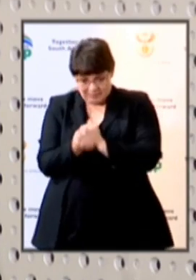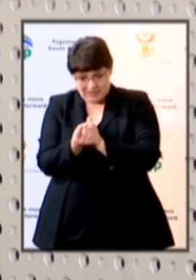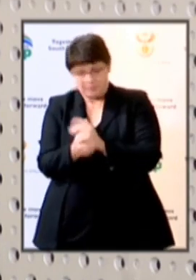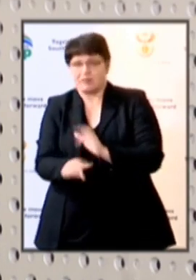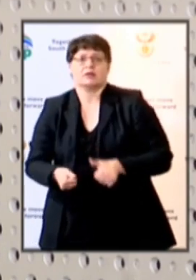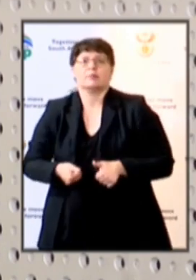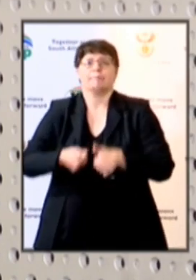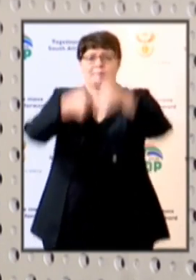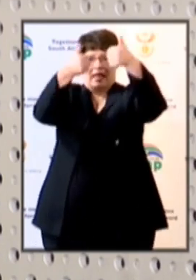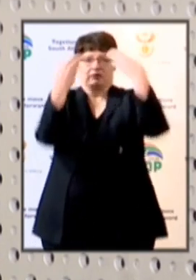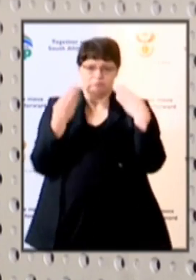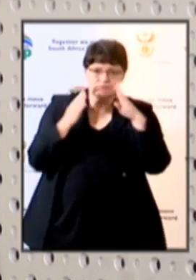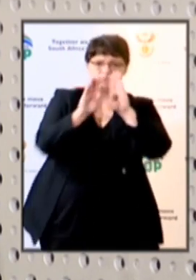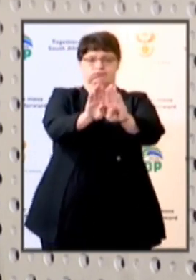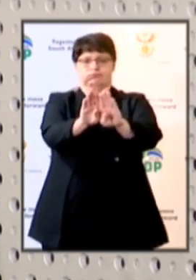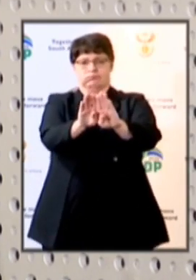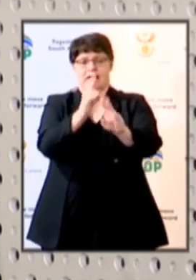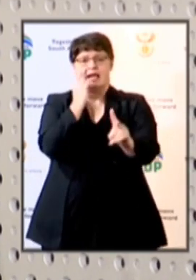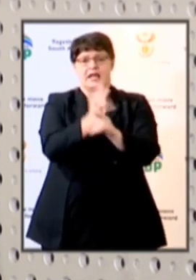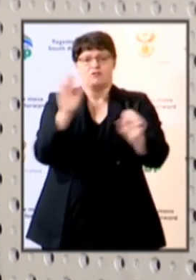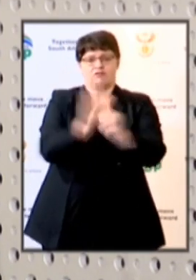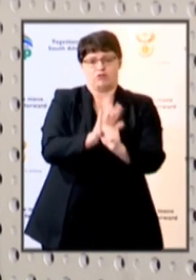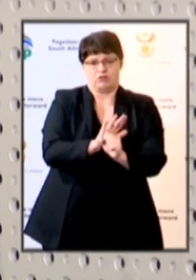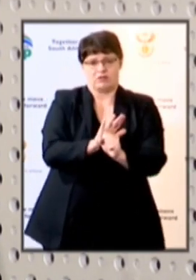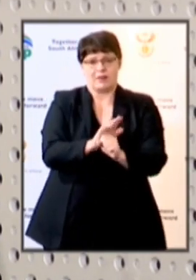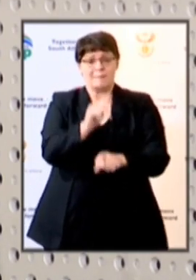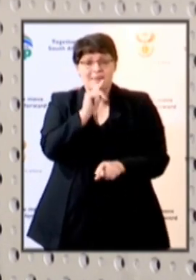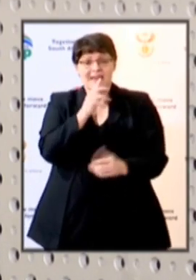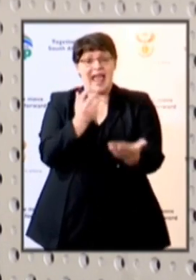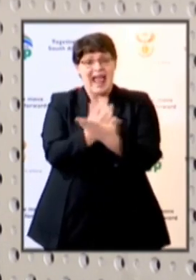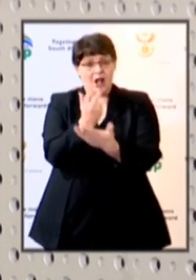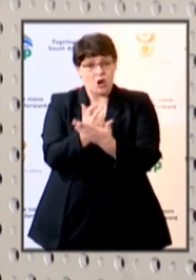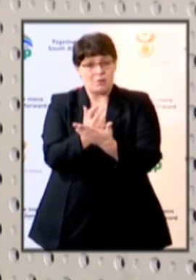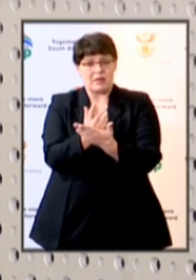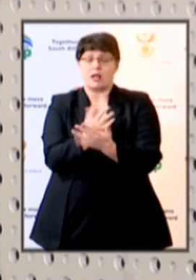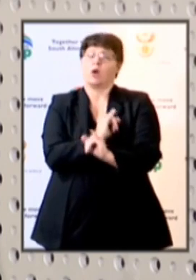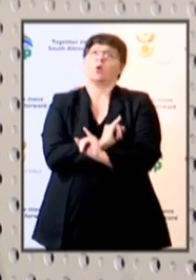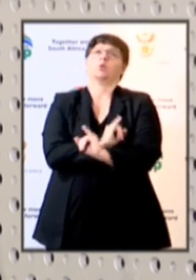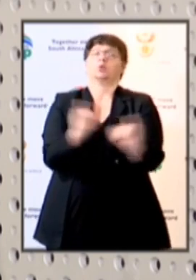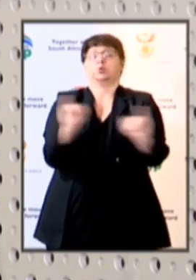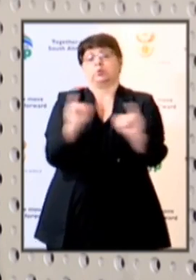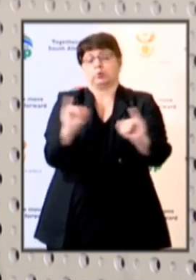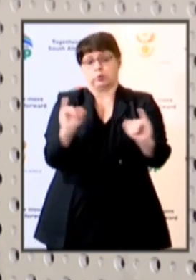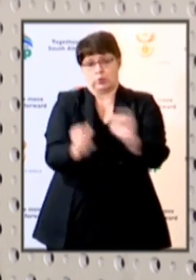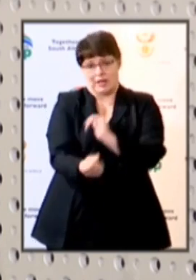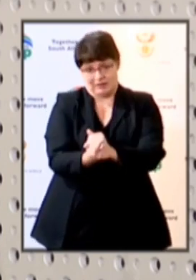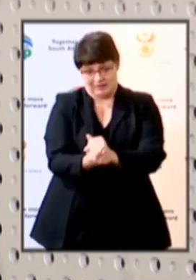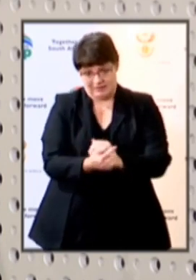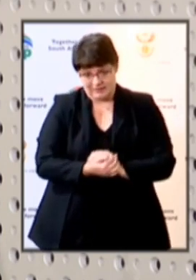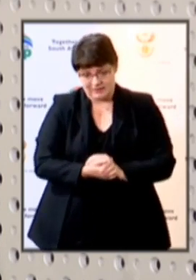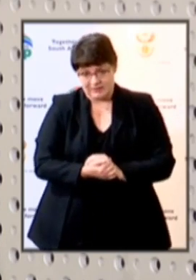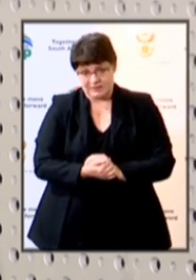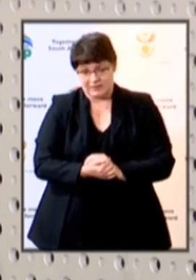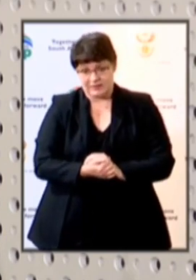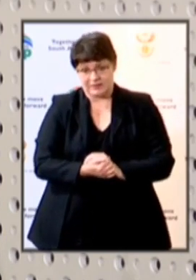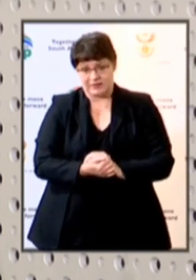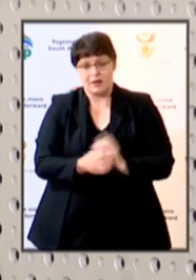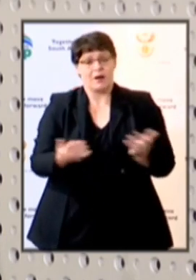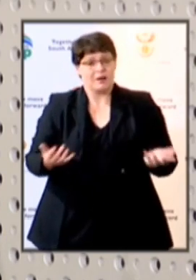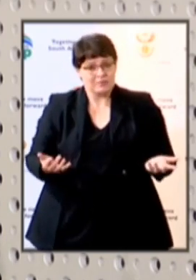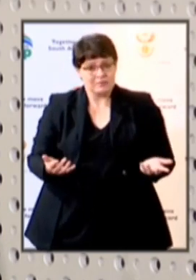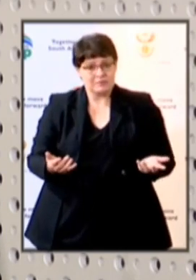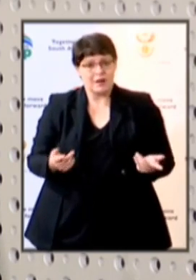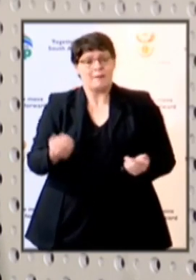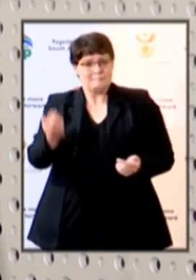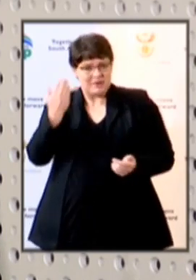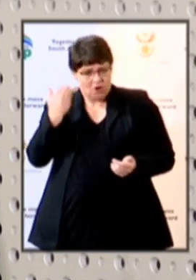is detrimental to the economy itself in the long term, in addition to the fact that we would lose people whose lives otherwise could